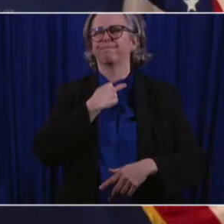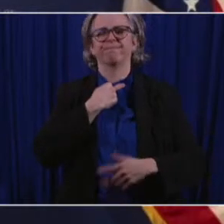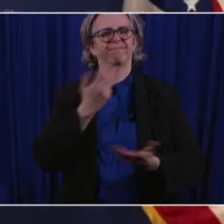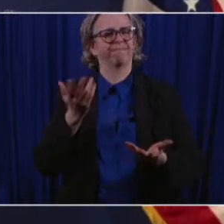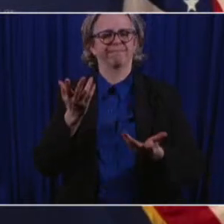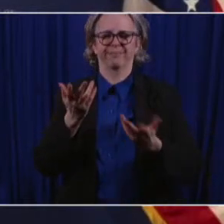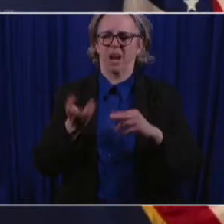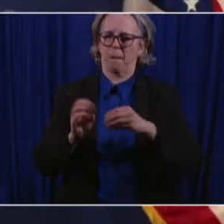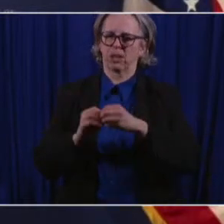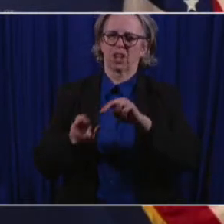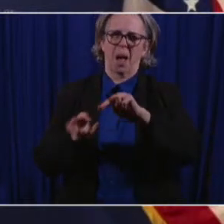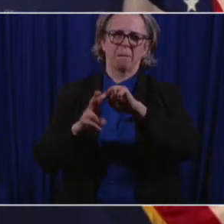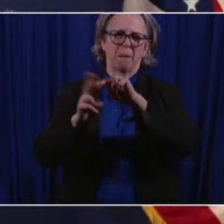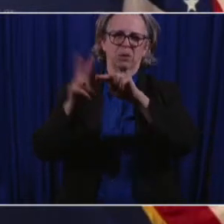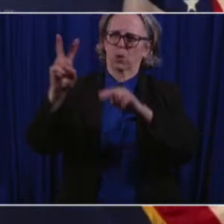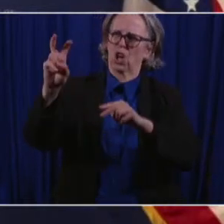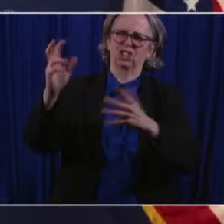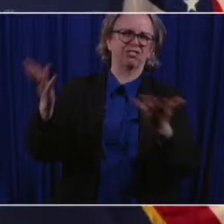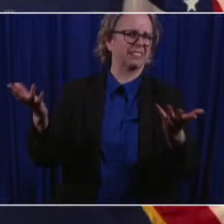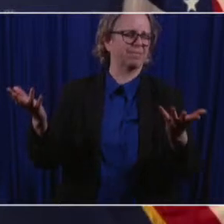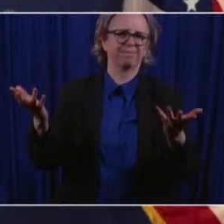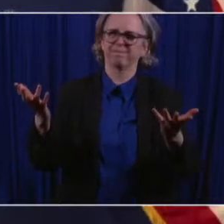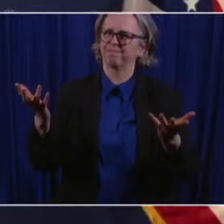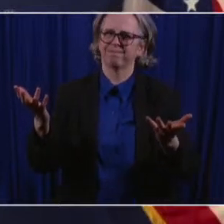at 200.